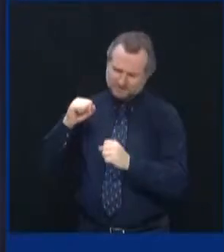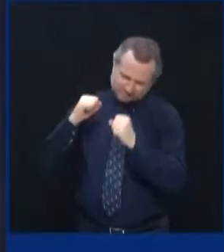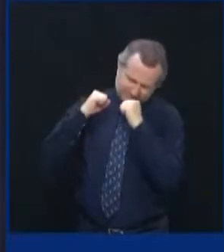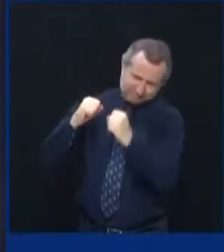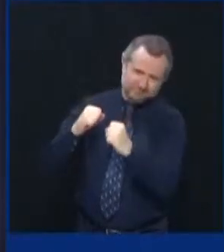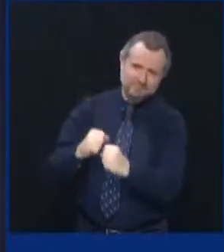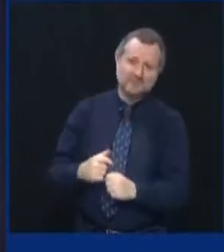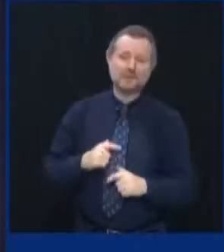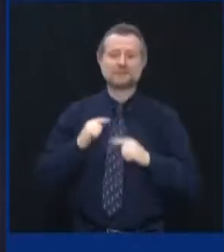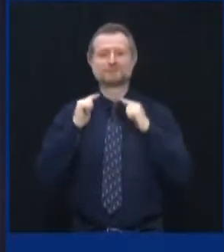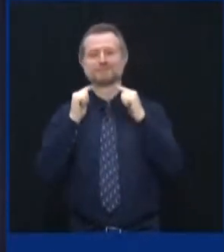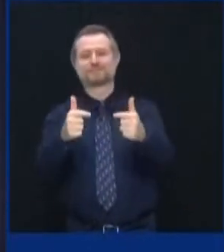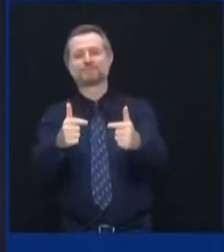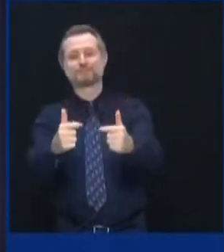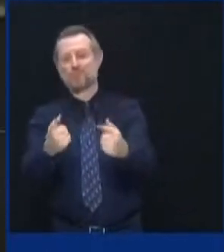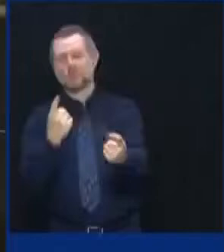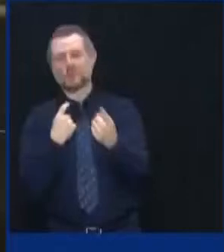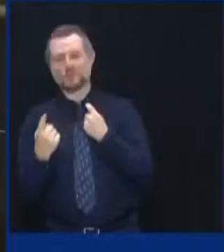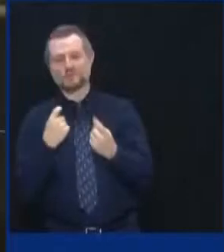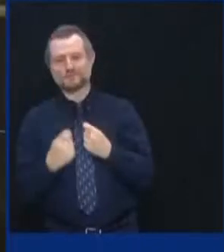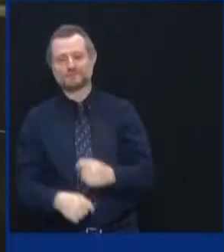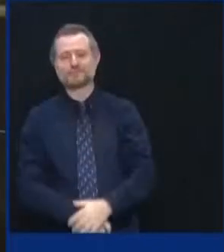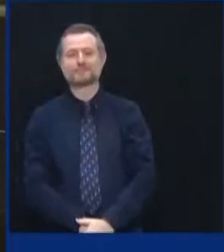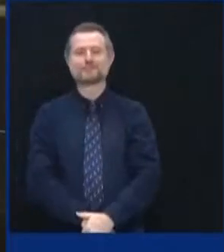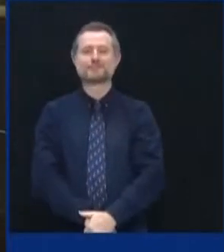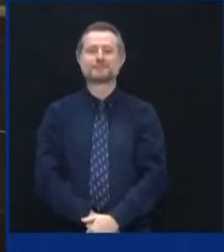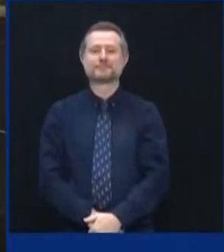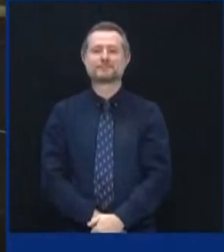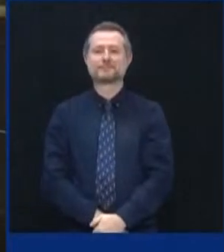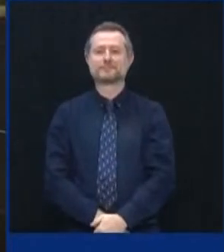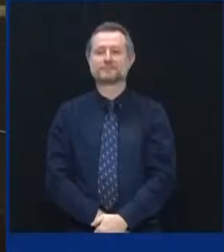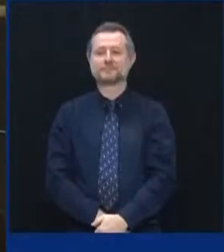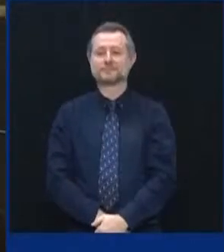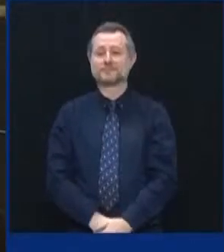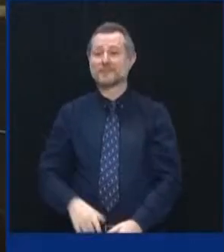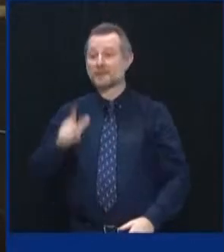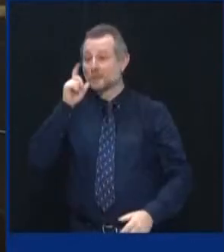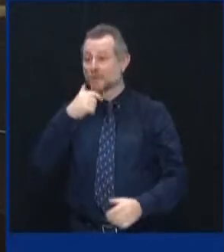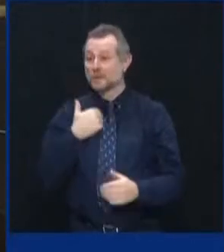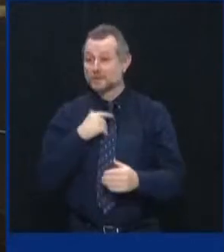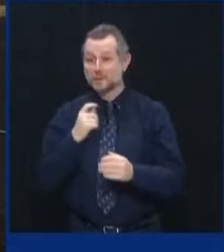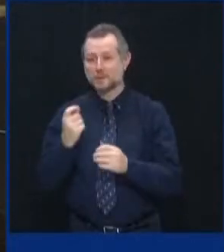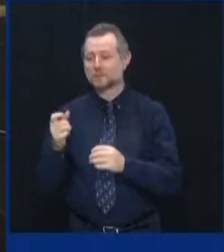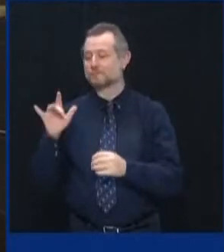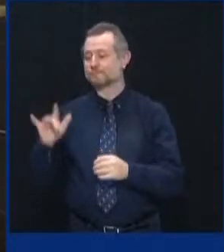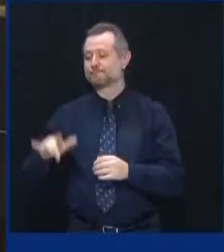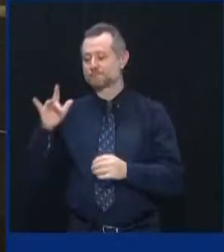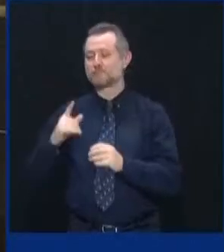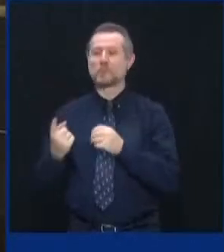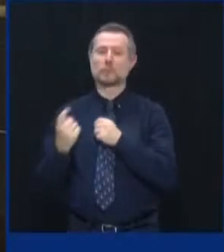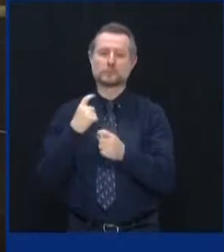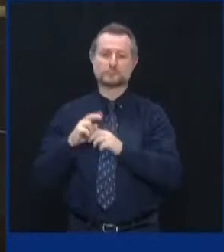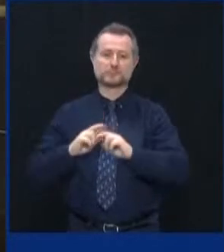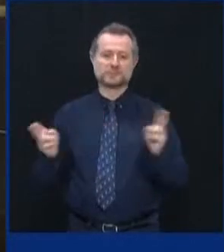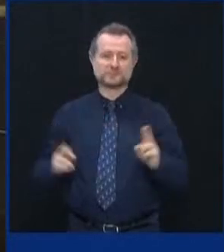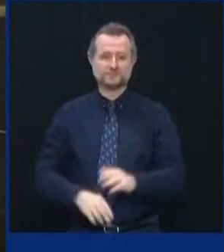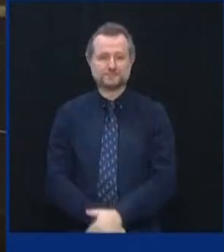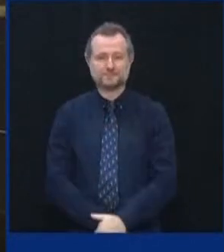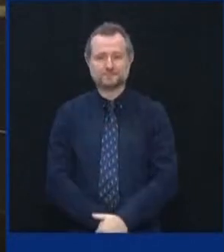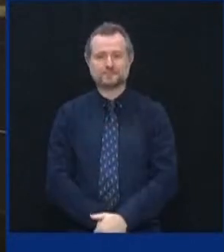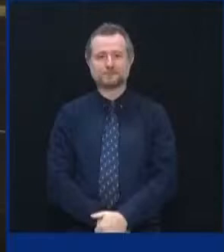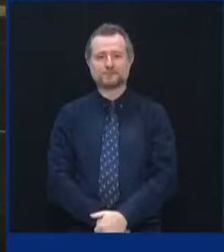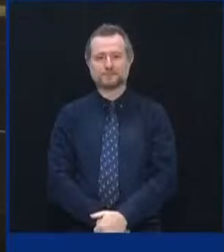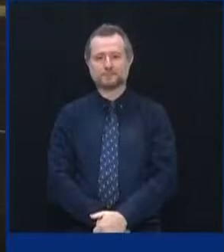Questions? Thank you, Governor. If you would like to ask a question, please use the raise hand function at the bottom of your window. We'll take a